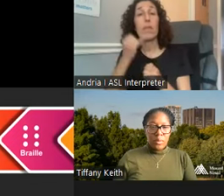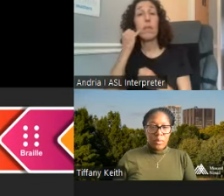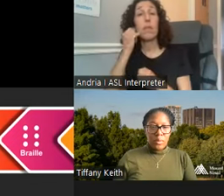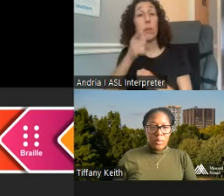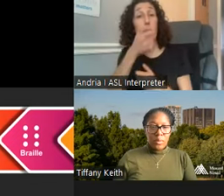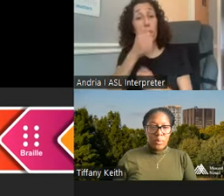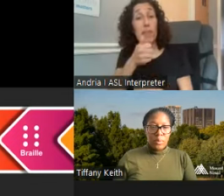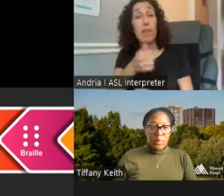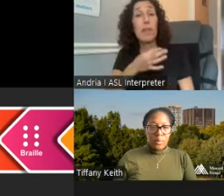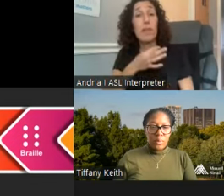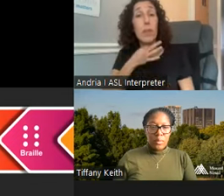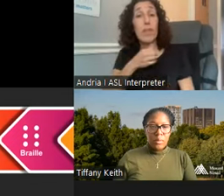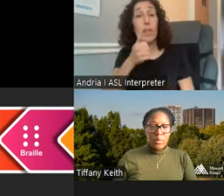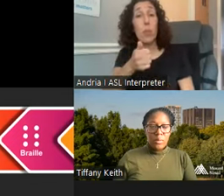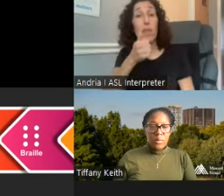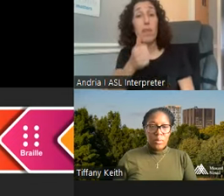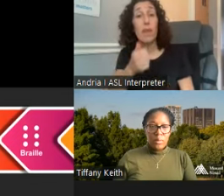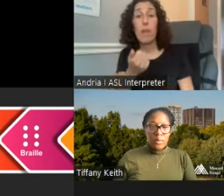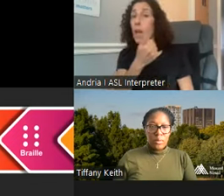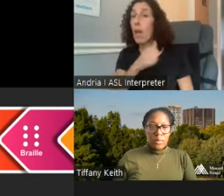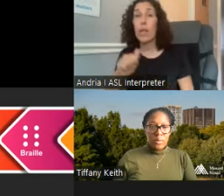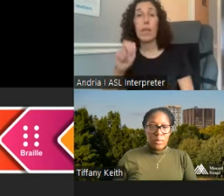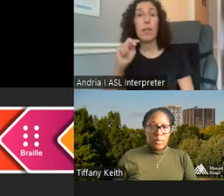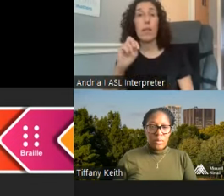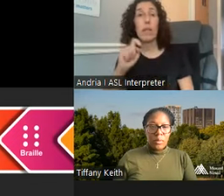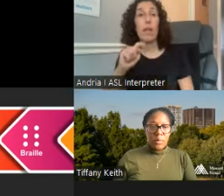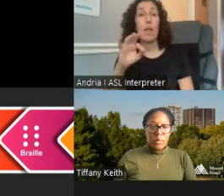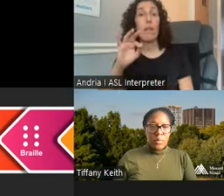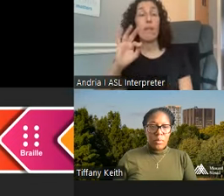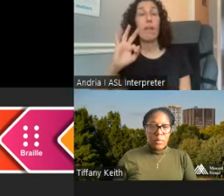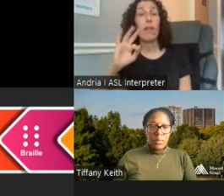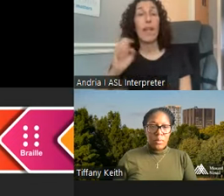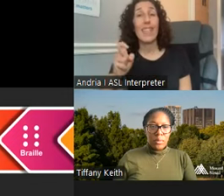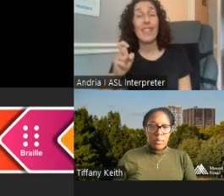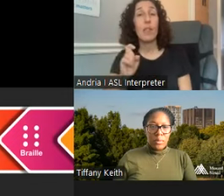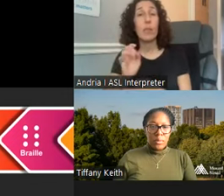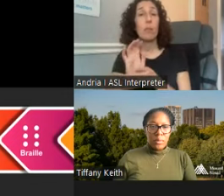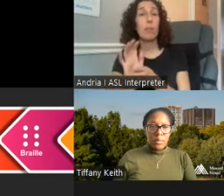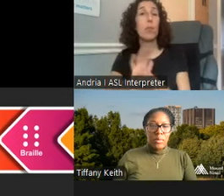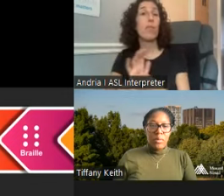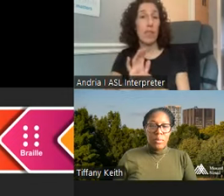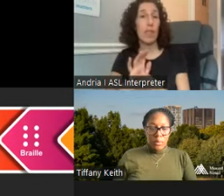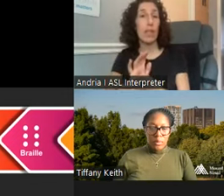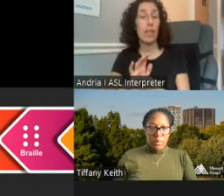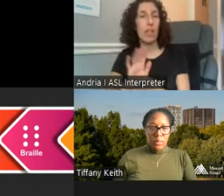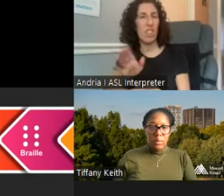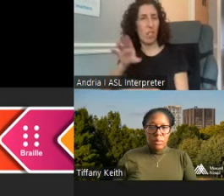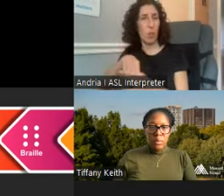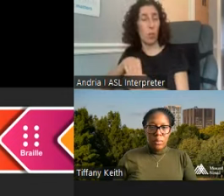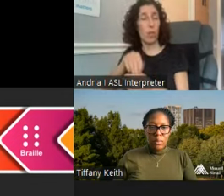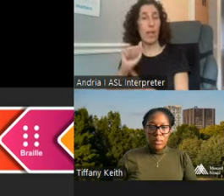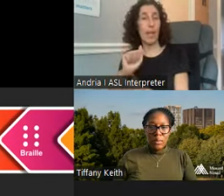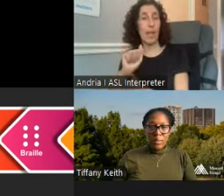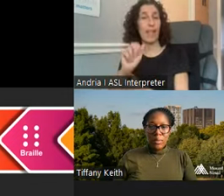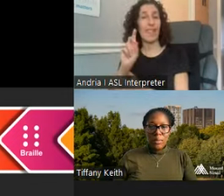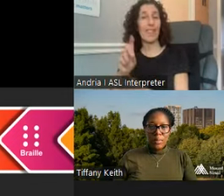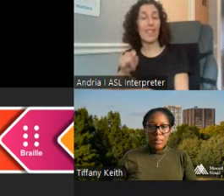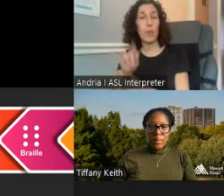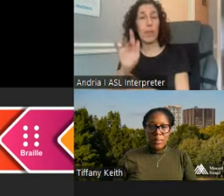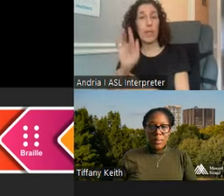pretty much every Netflix original has audio description built in, so you can turn that on and check it out. We had a colleague who used to watch Stranger